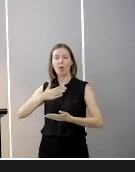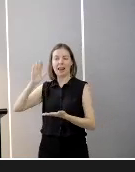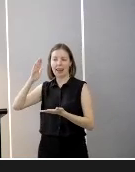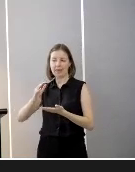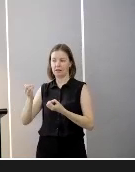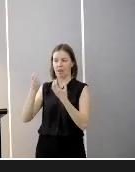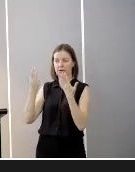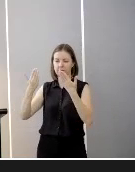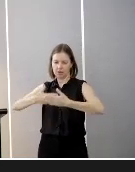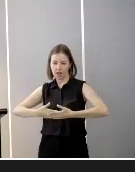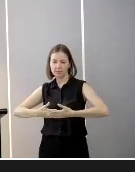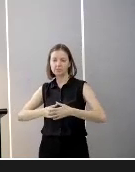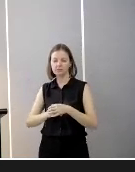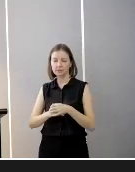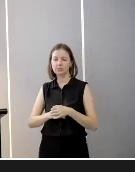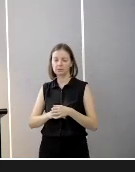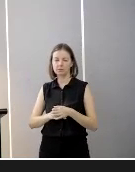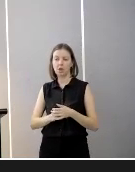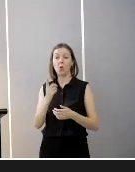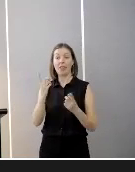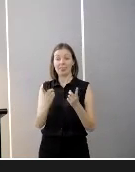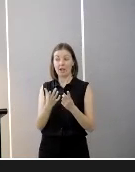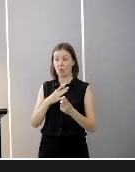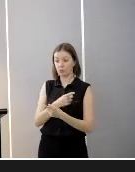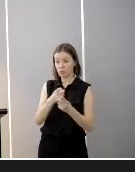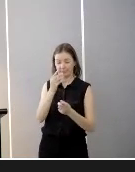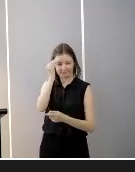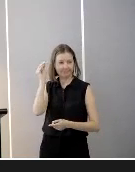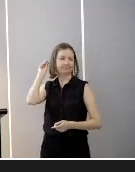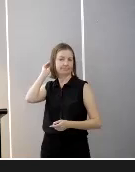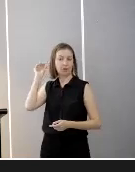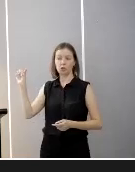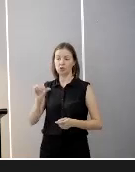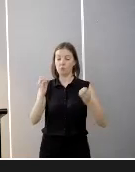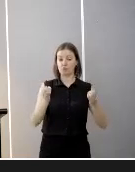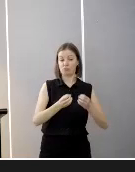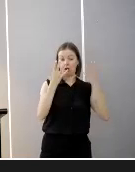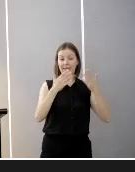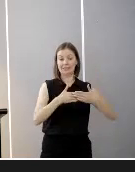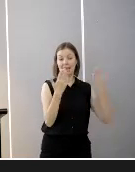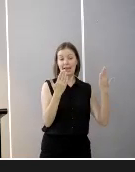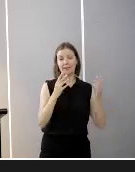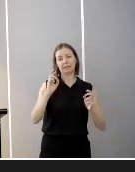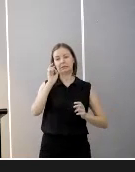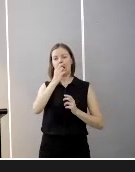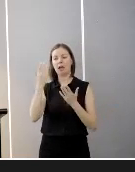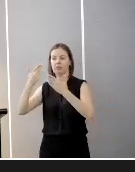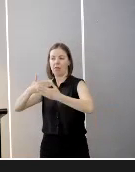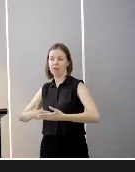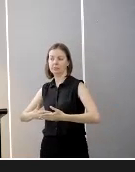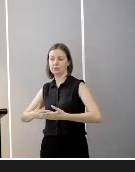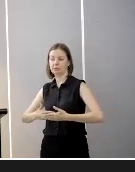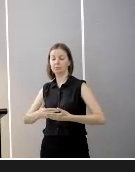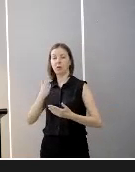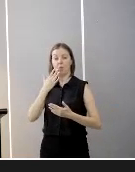nighttime. So this concept, I think if there's one takeaway from today, it's that we should have bright days and dark nights. So we want to get in the sun